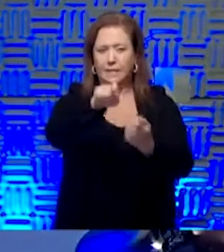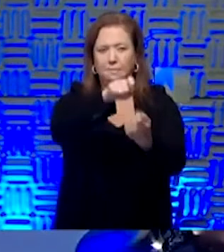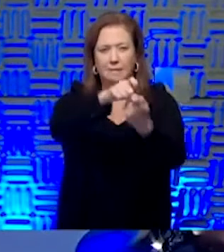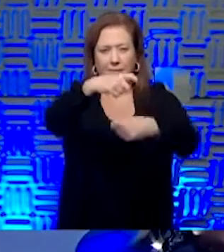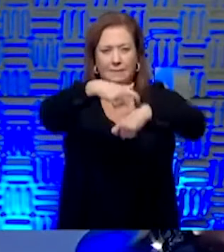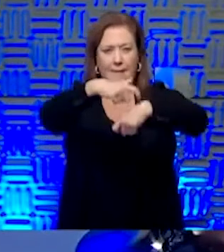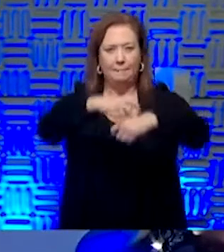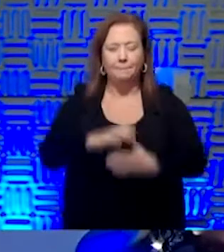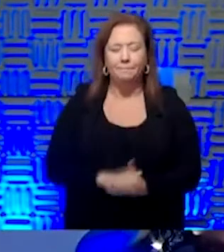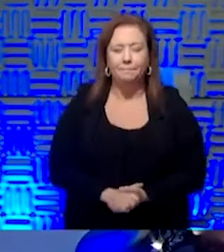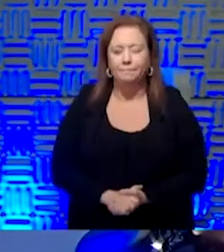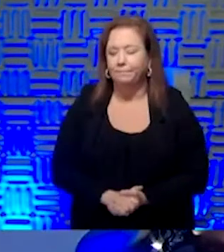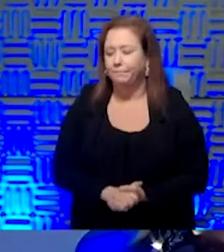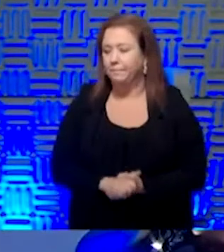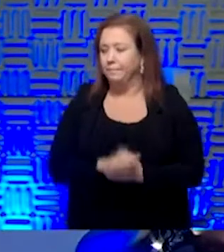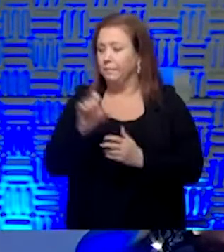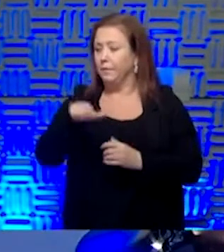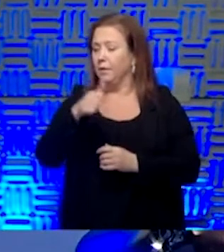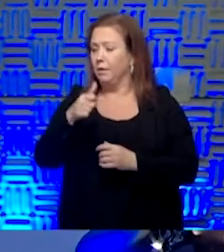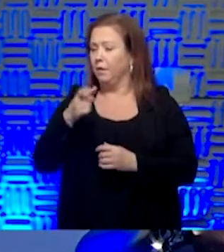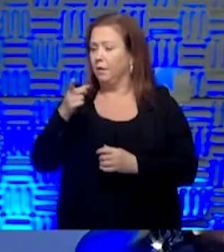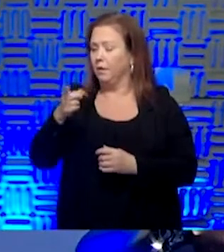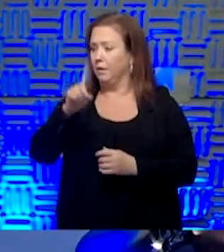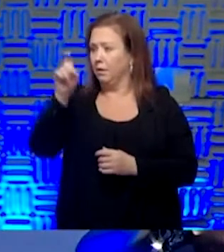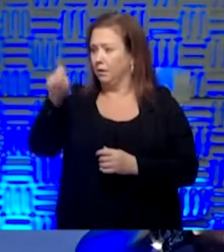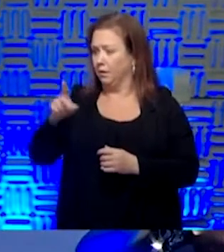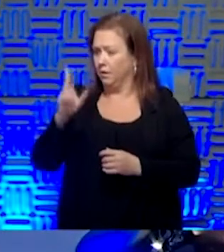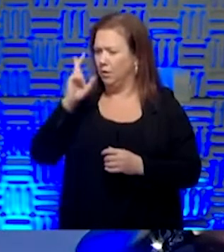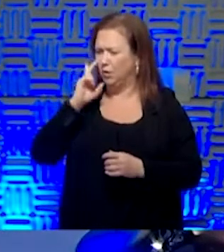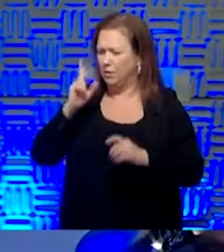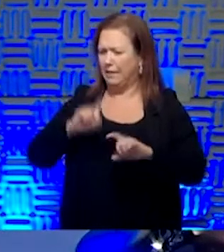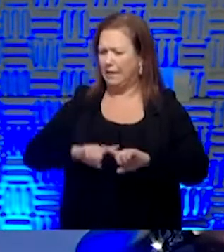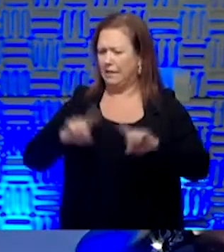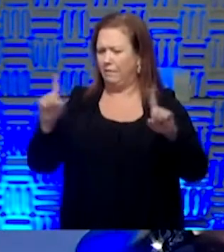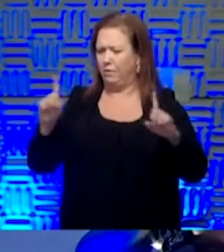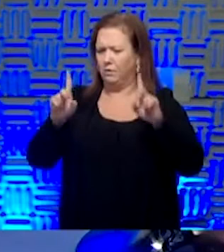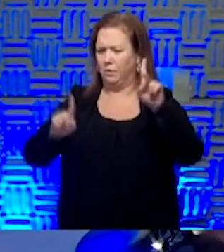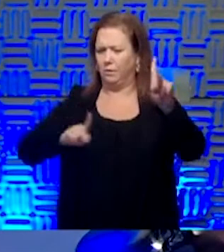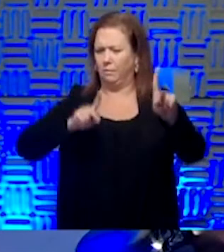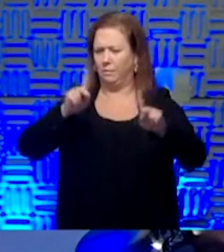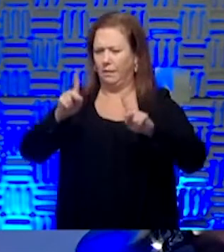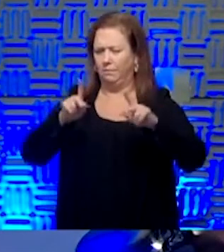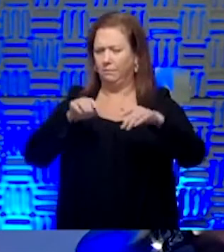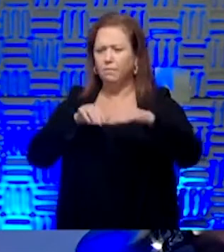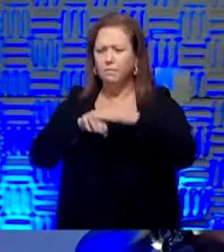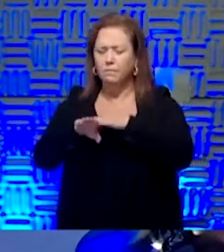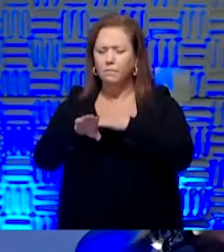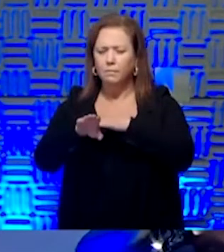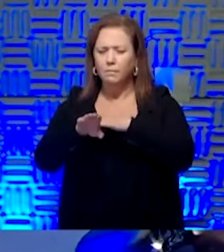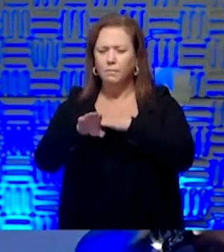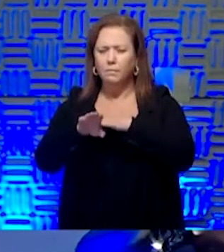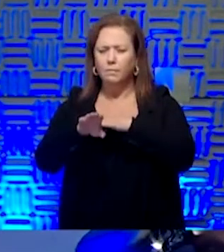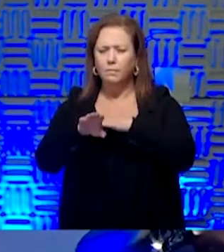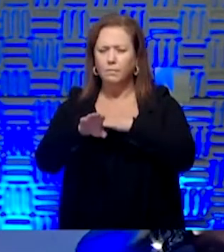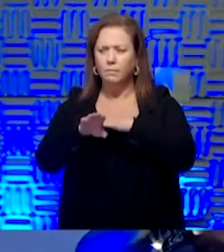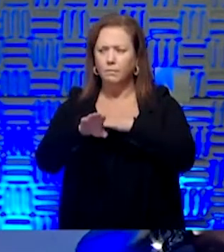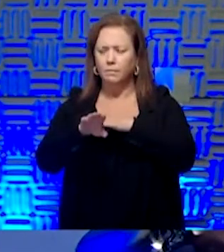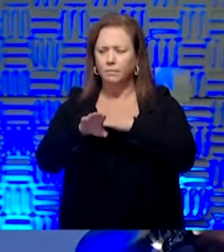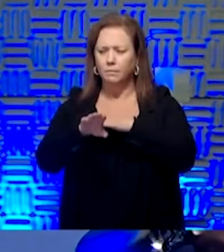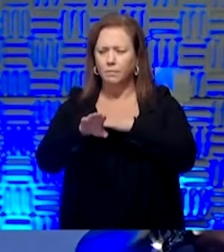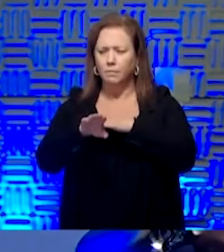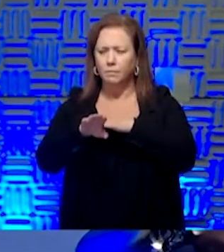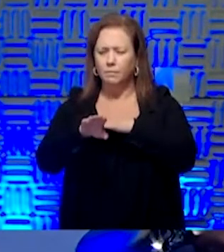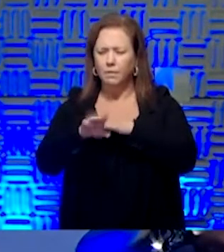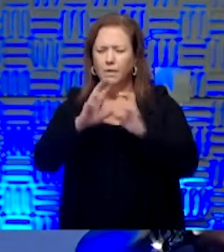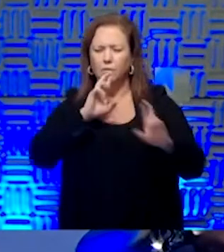questions? Are you guys seeing any difference with people coming in for the treatment of heart attacks? Because I know there was a